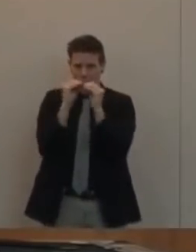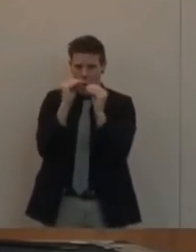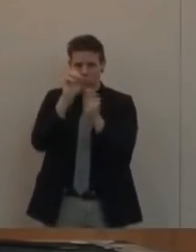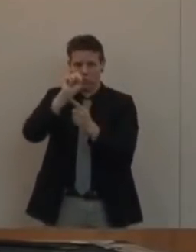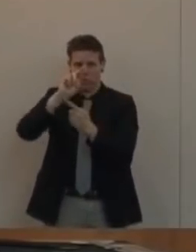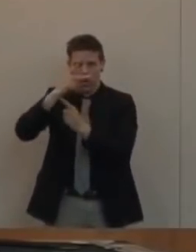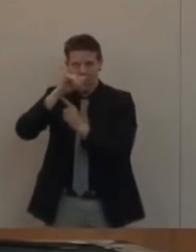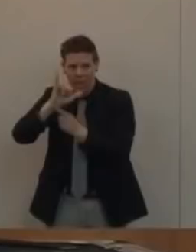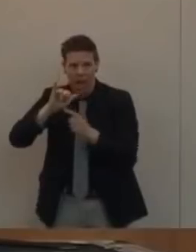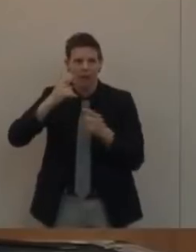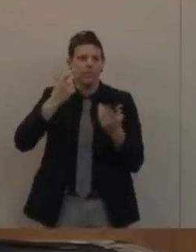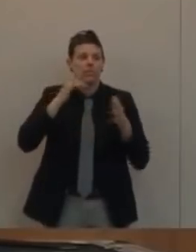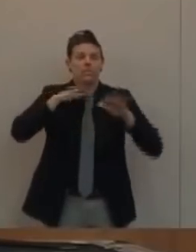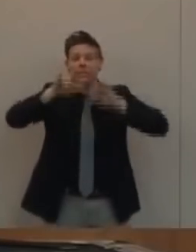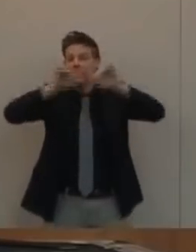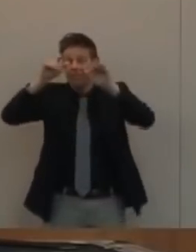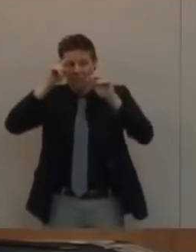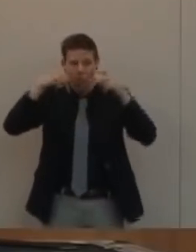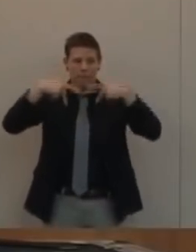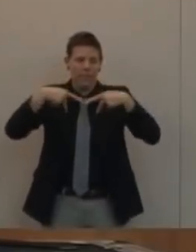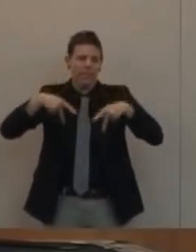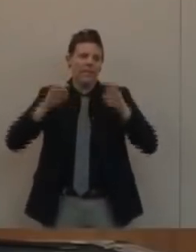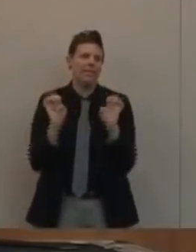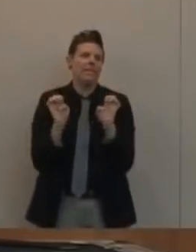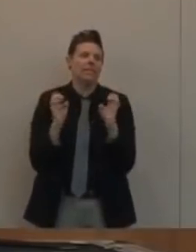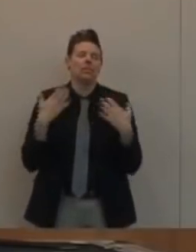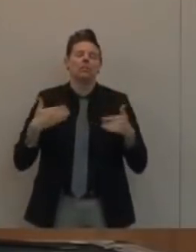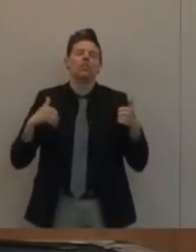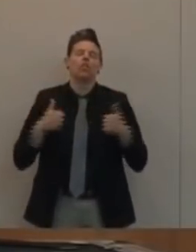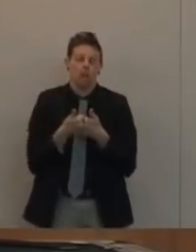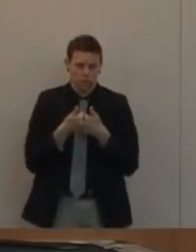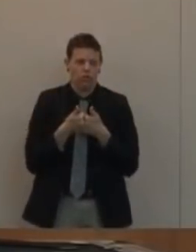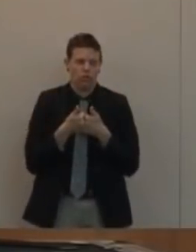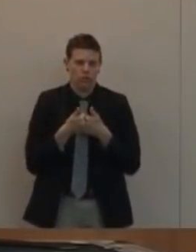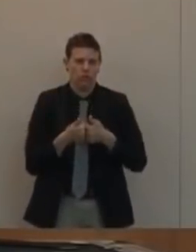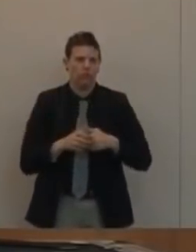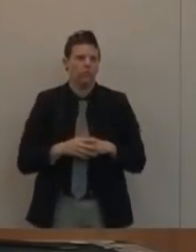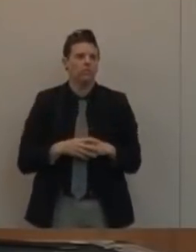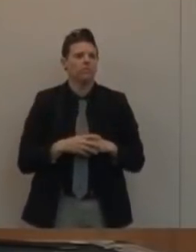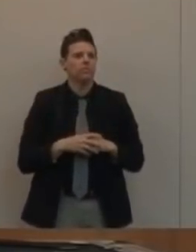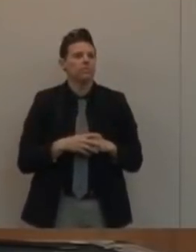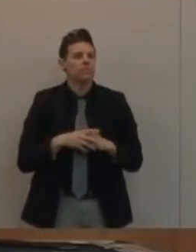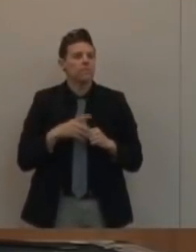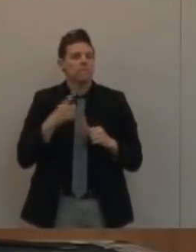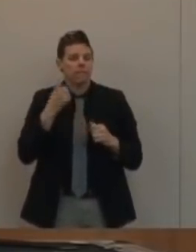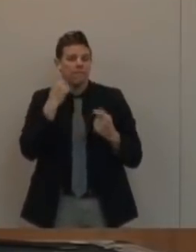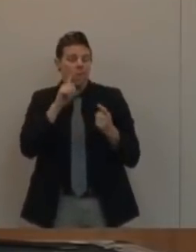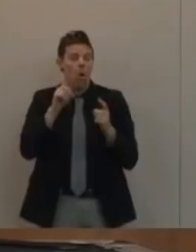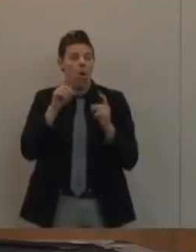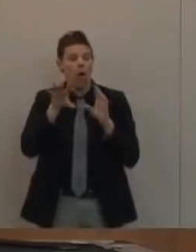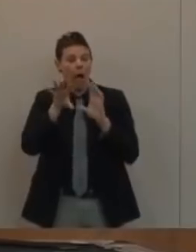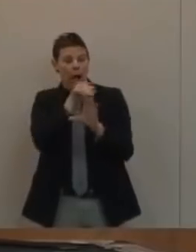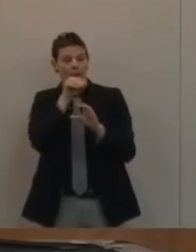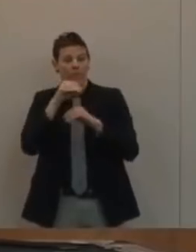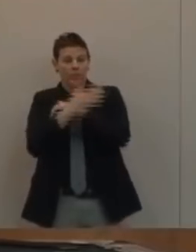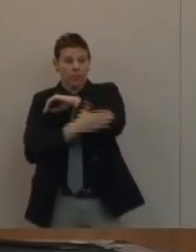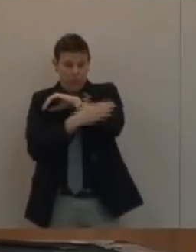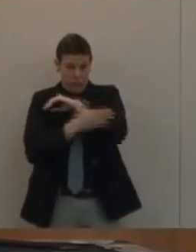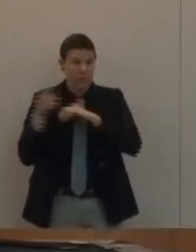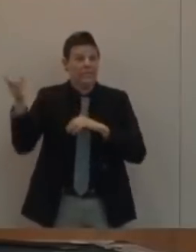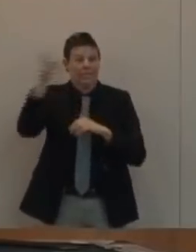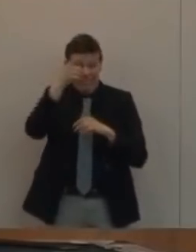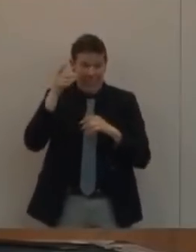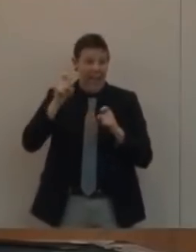personal protective equipment. It is incredibly challenging. And for vendors out of the country, you absolutely have to